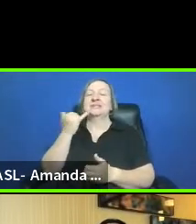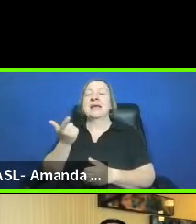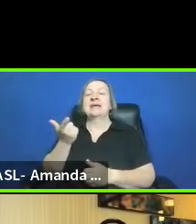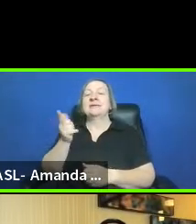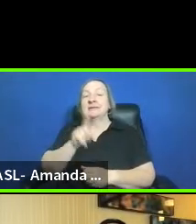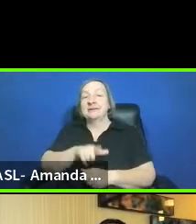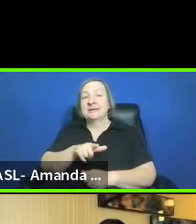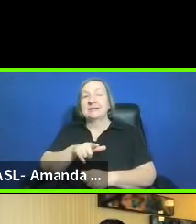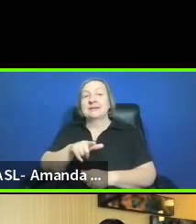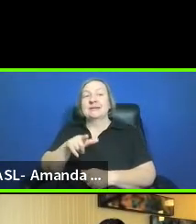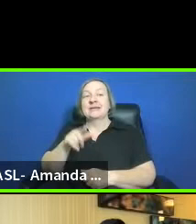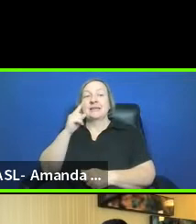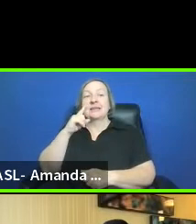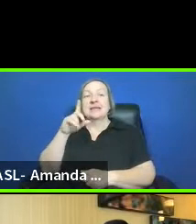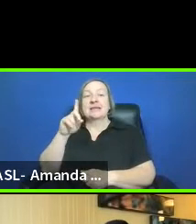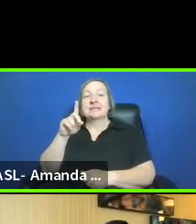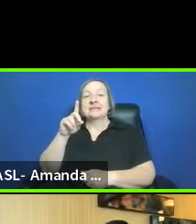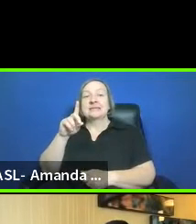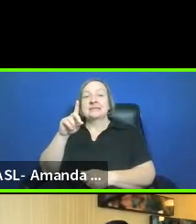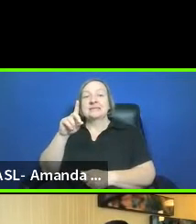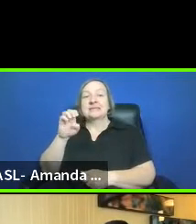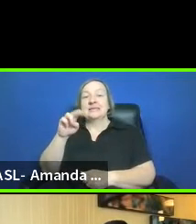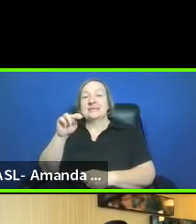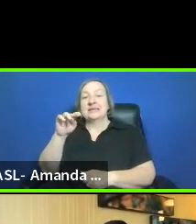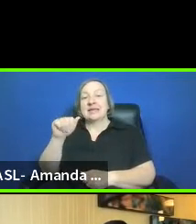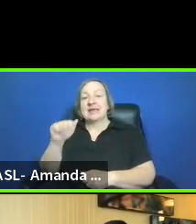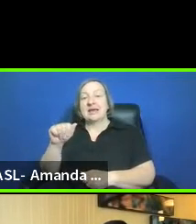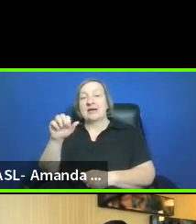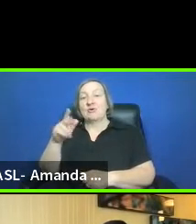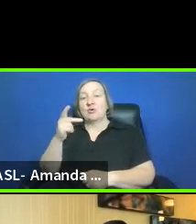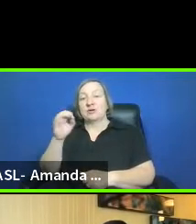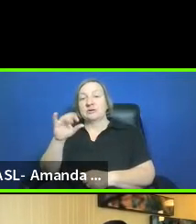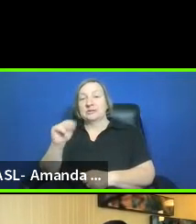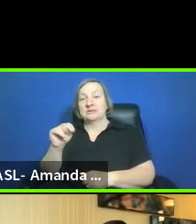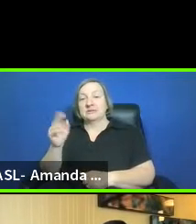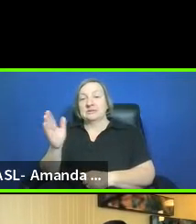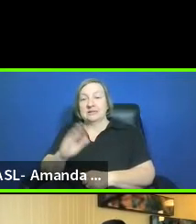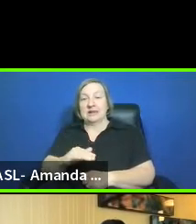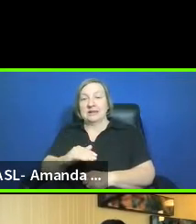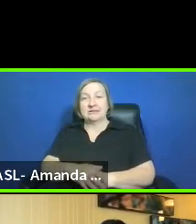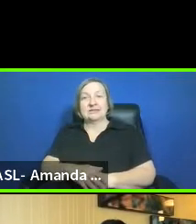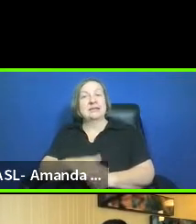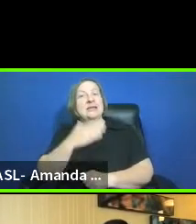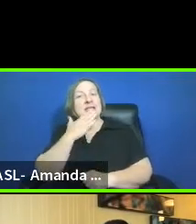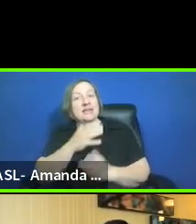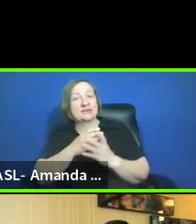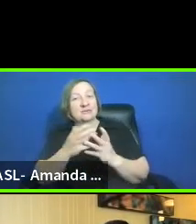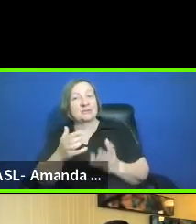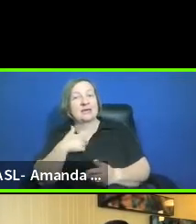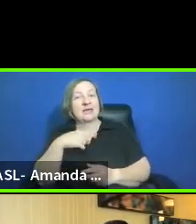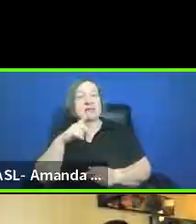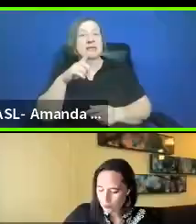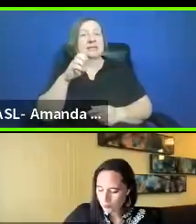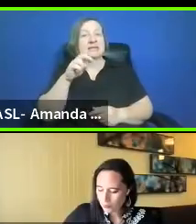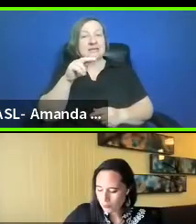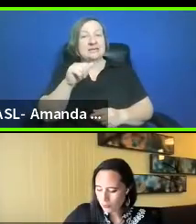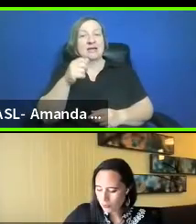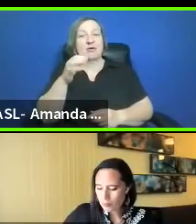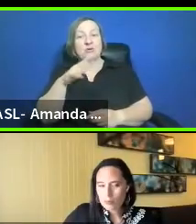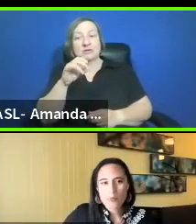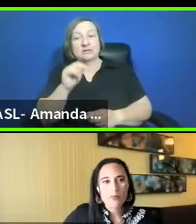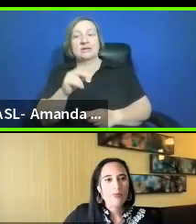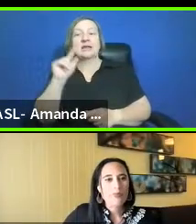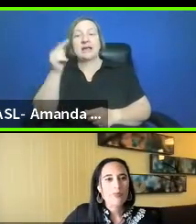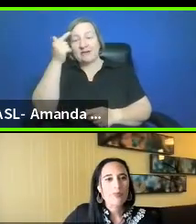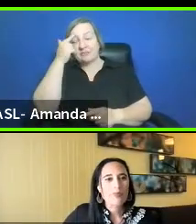on to, I think Dina Horton looks next on my screen. Thanks so much. I'm Dina Horton, Government Relations